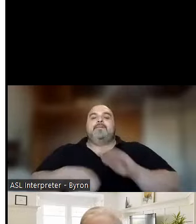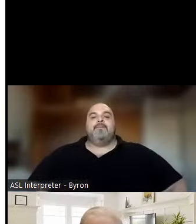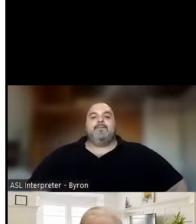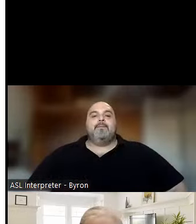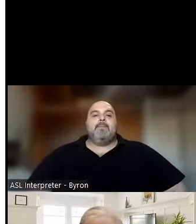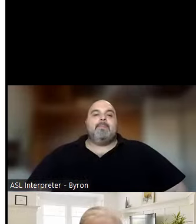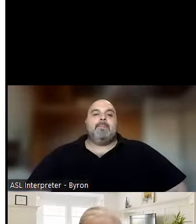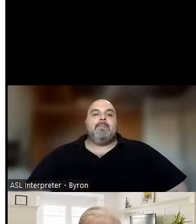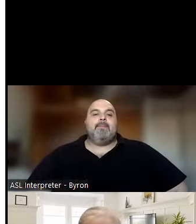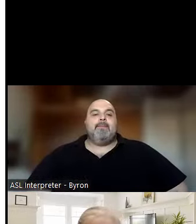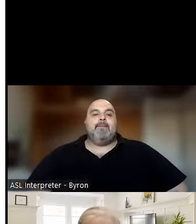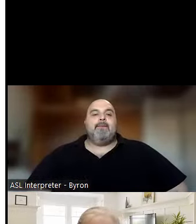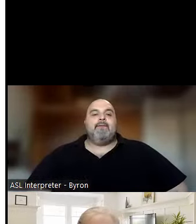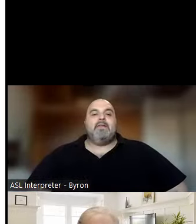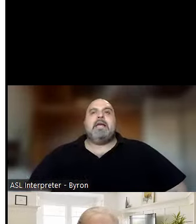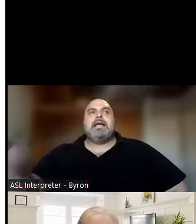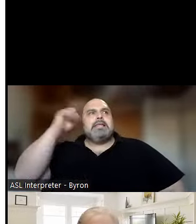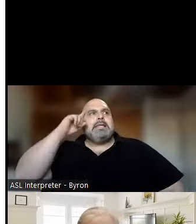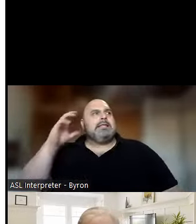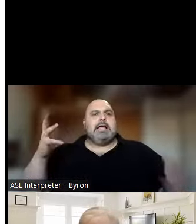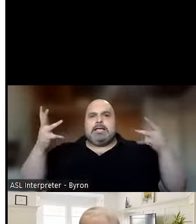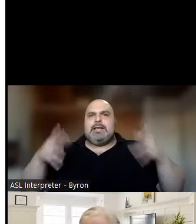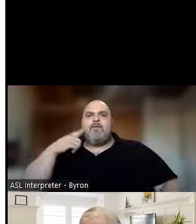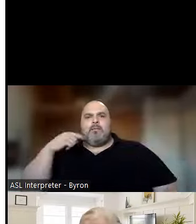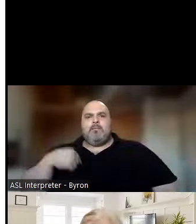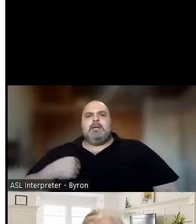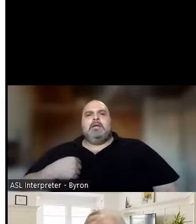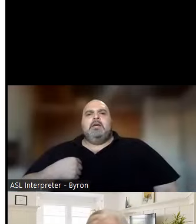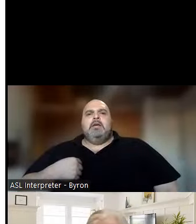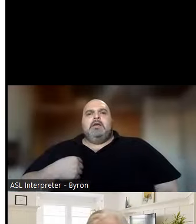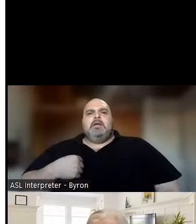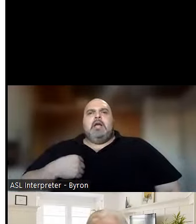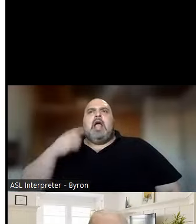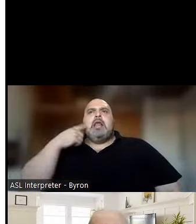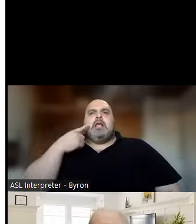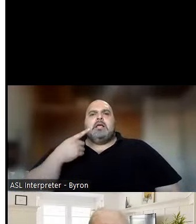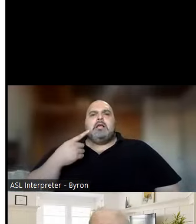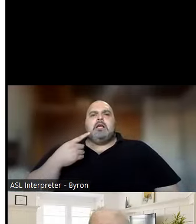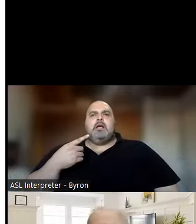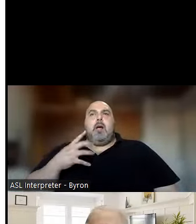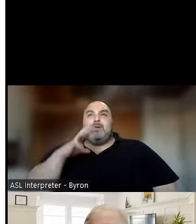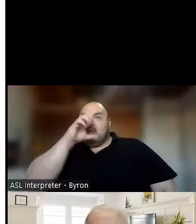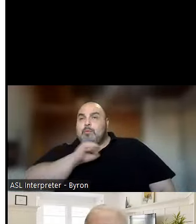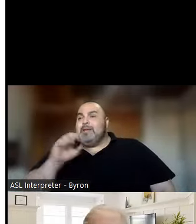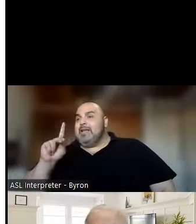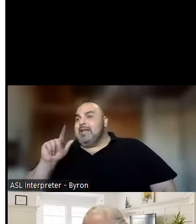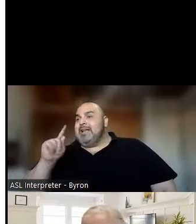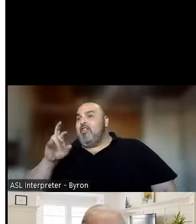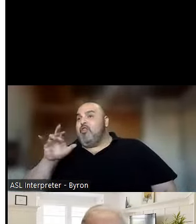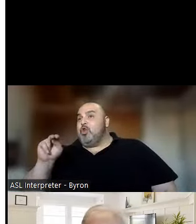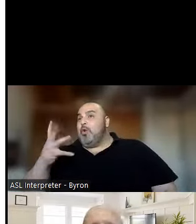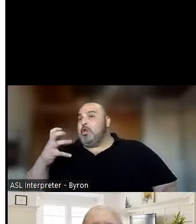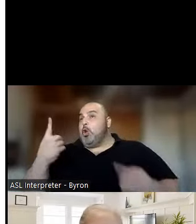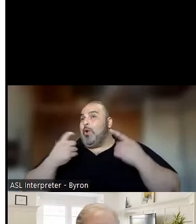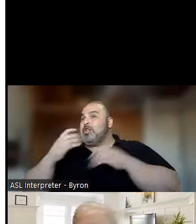And I think that's it for me. And I think, Jared, and I'm assuming, Catherine, you want to do questions after